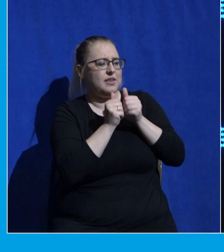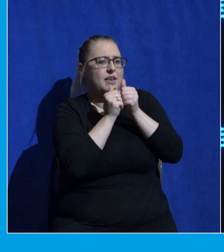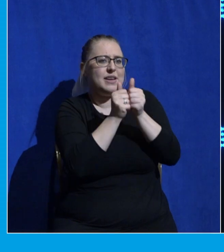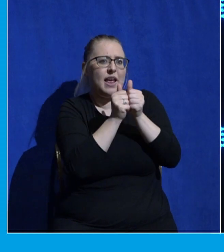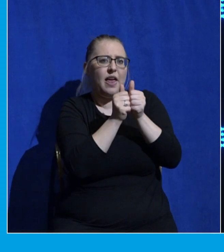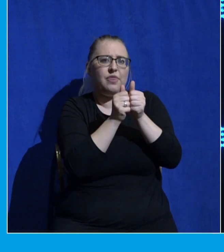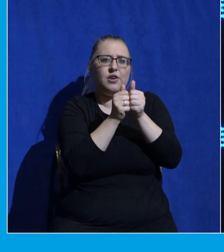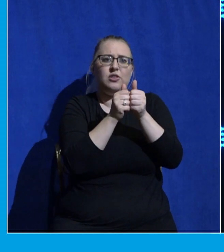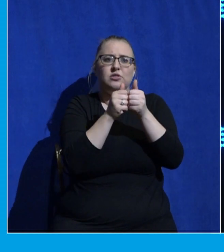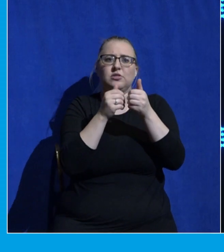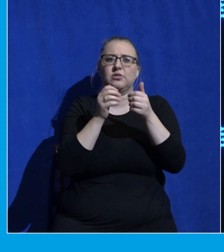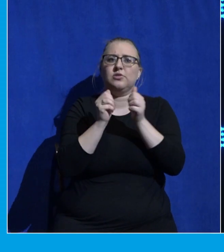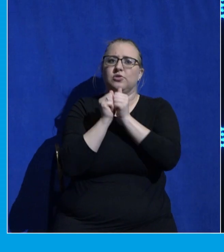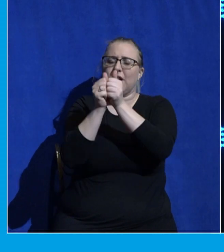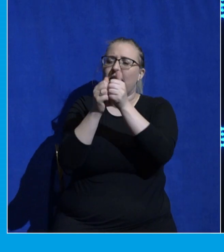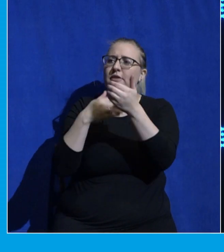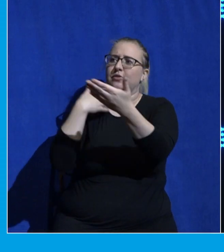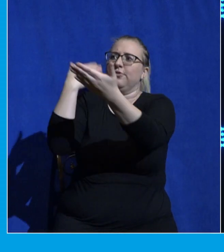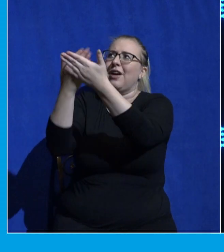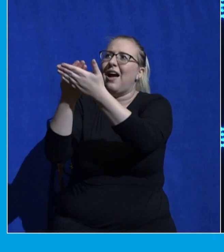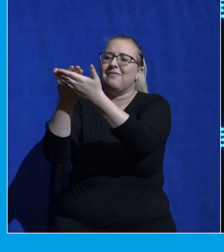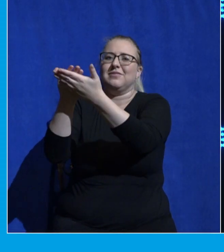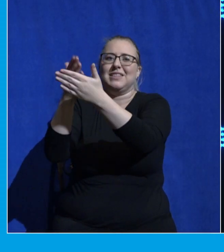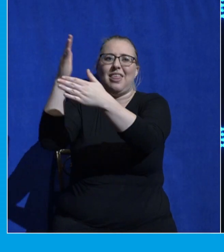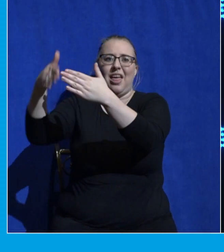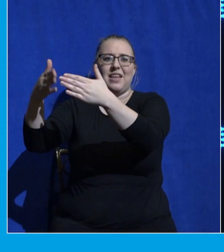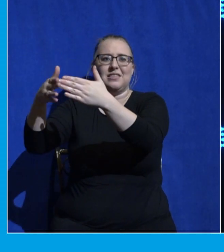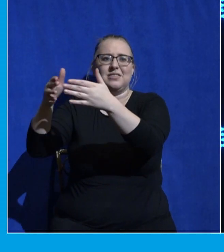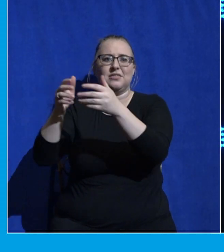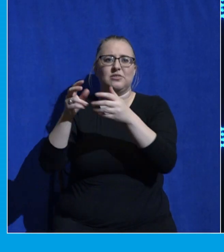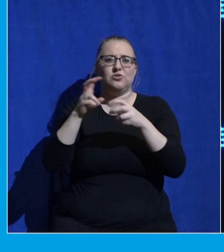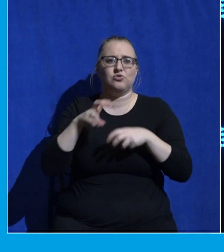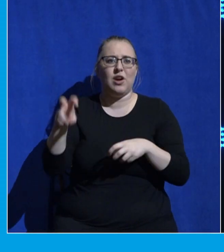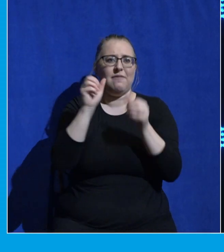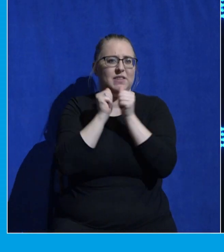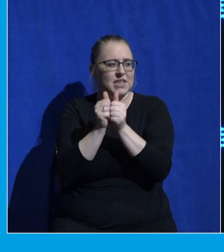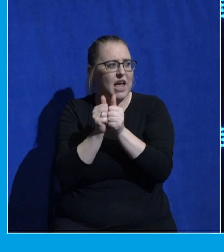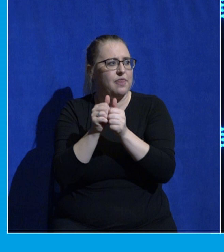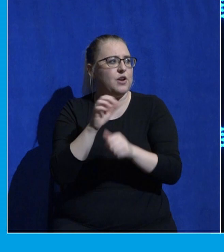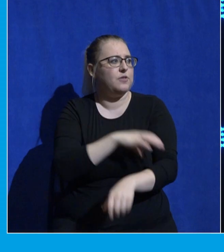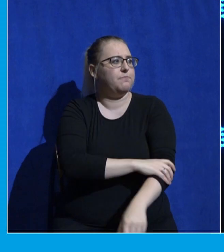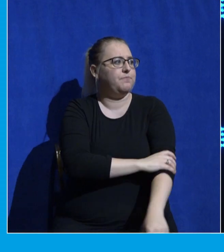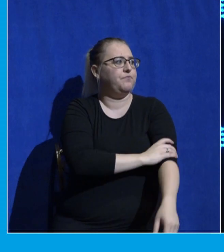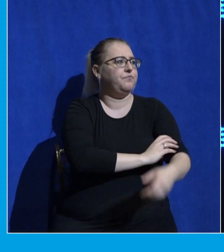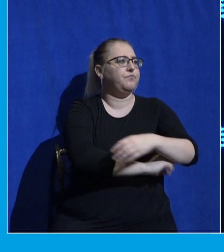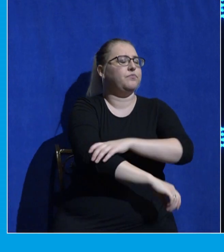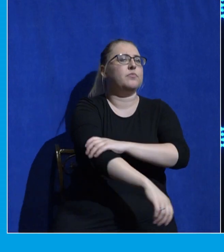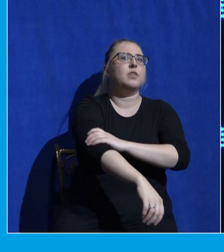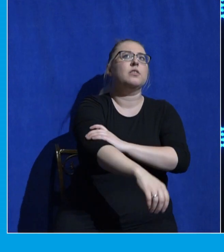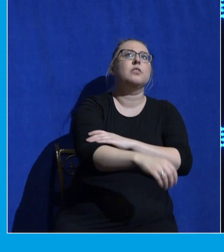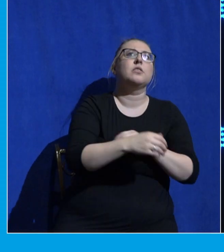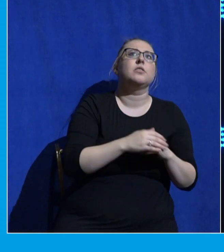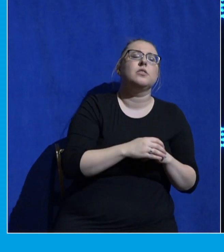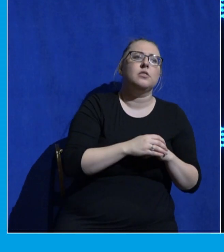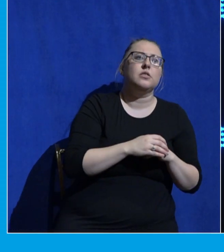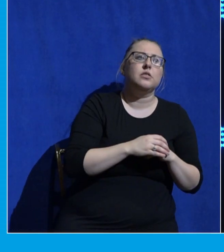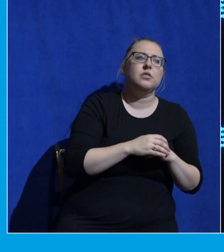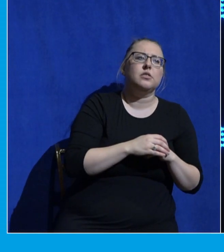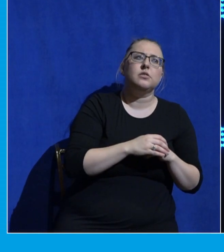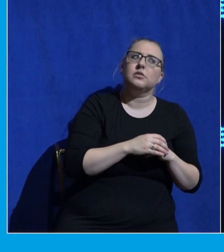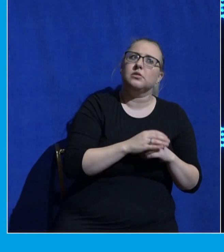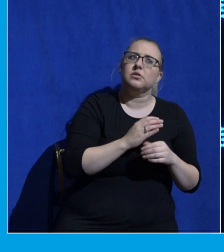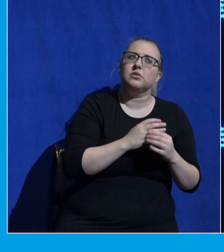If 2020 wasn't hard enough, Chadwick Boseman, the actor that played Black Panther, Thurgood Marshall, Jackie Robinson, and other